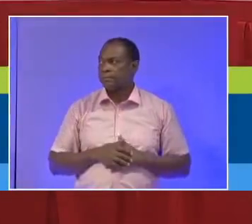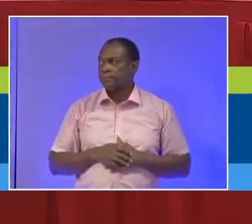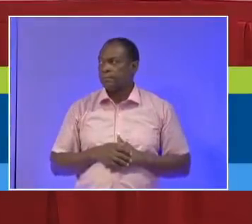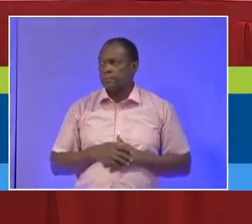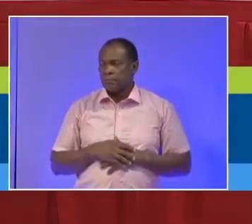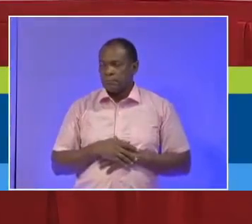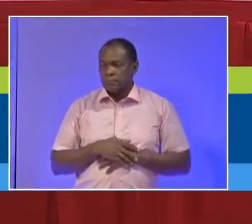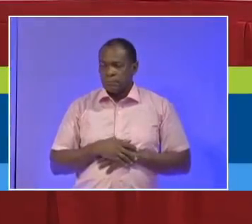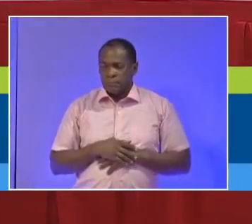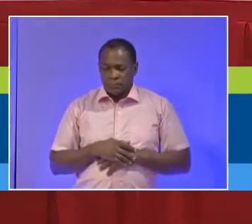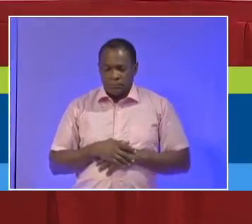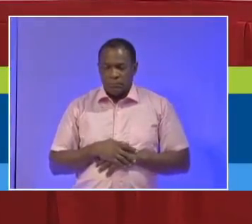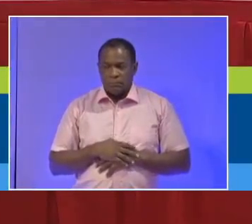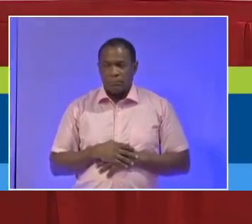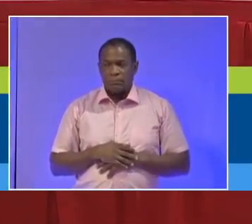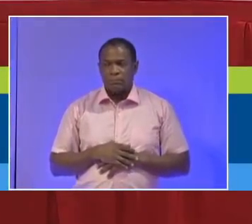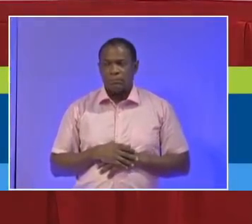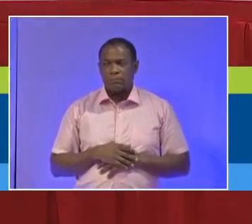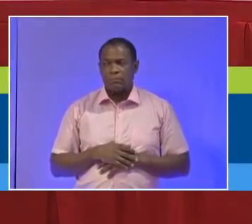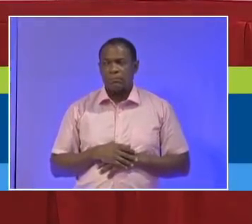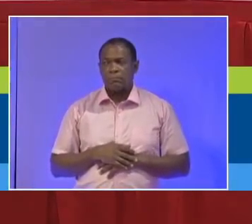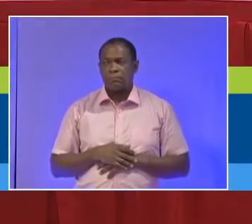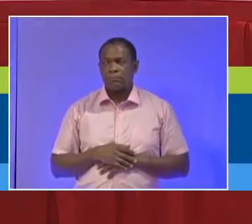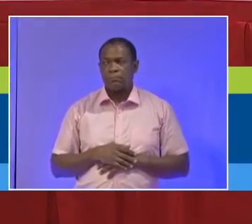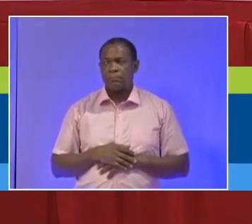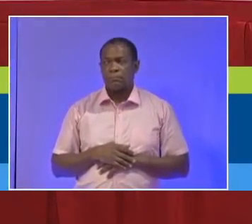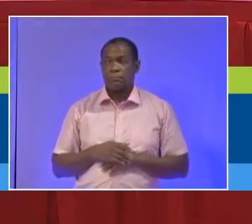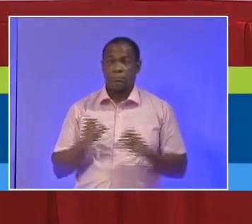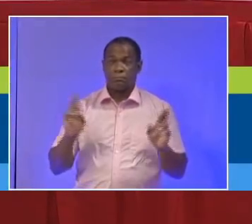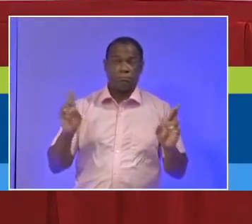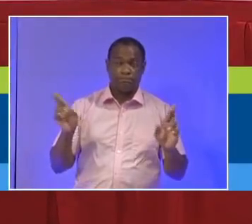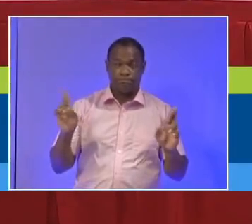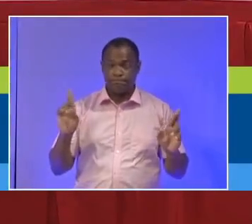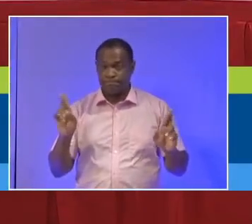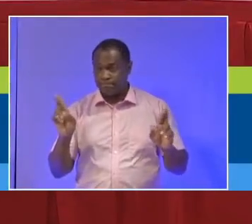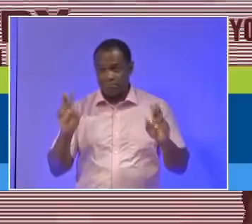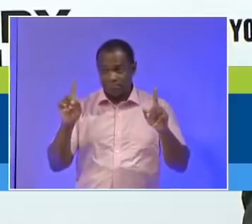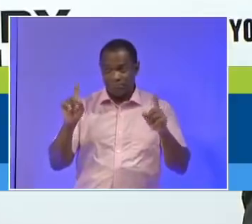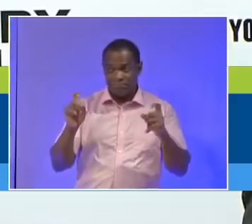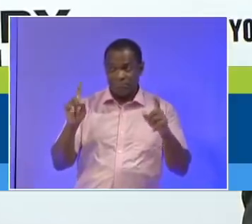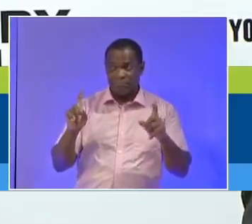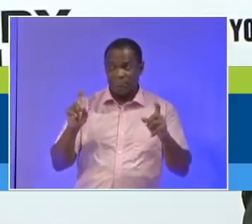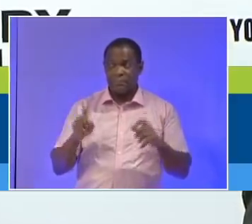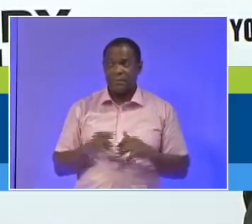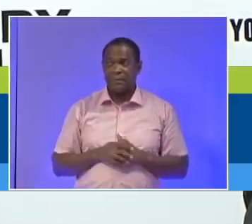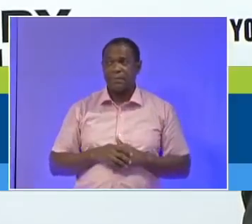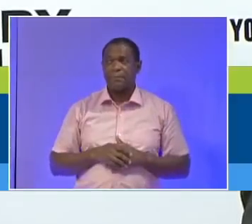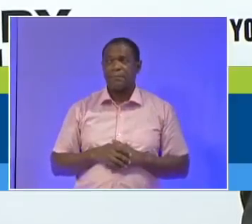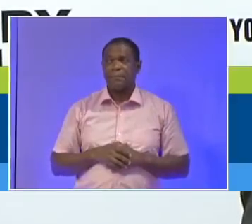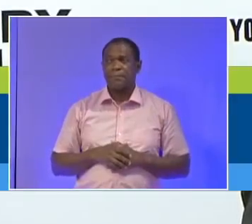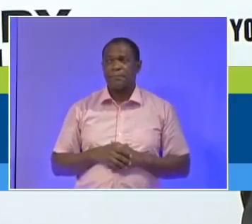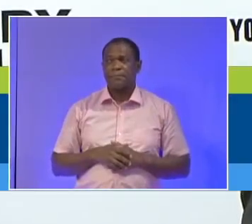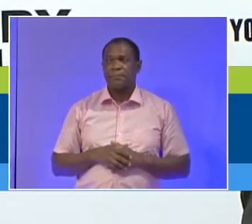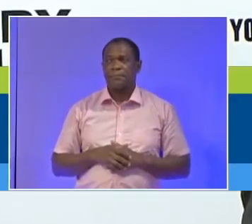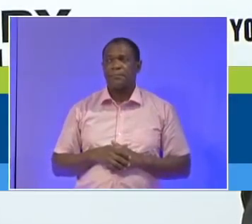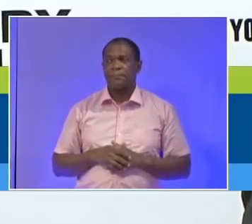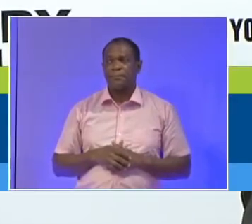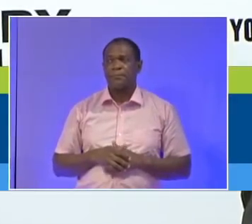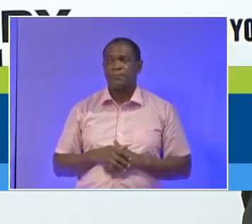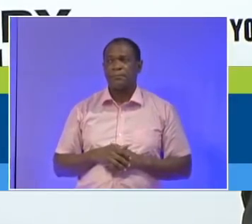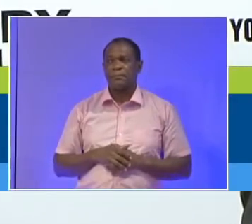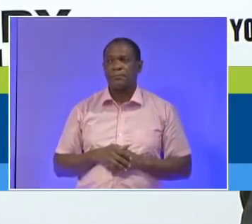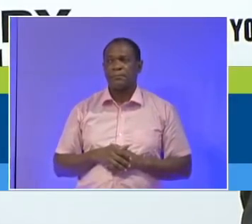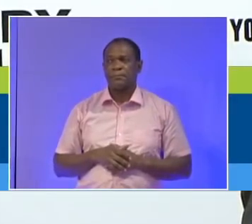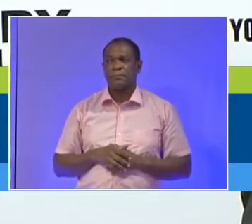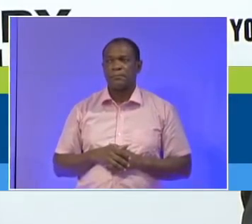And as the Minister said, our panelists are now ready to take questions from the media. In keeping with our format, we ask